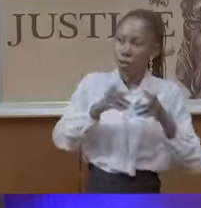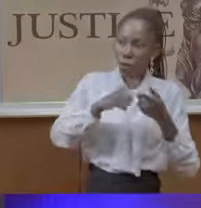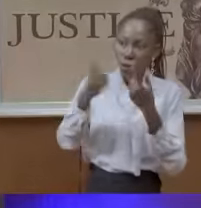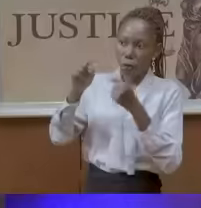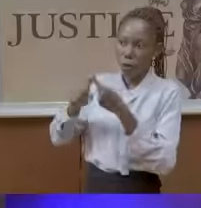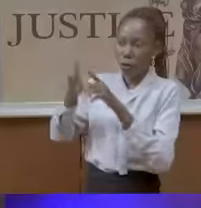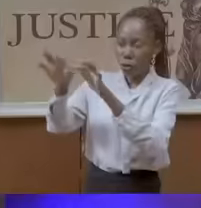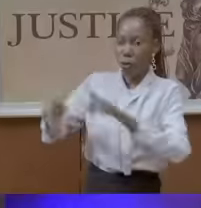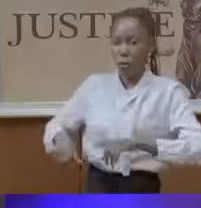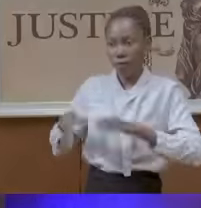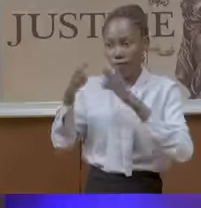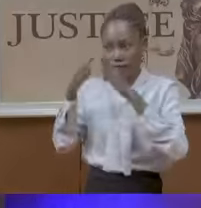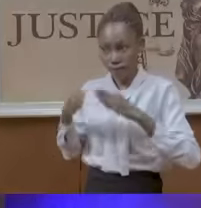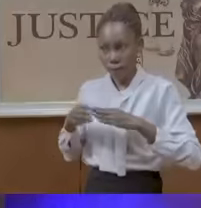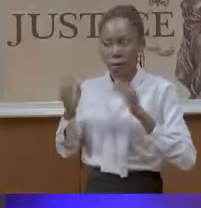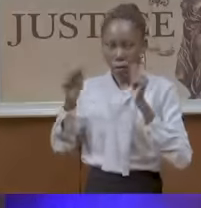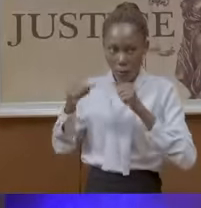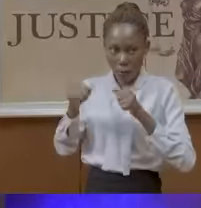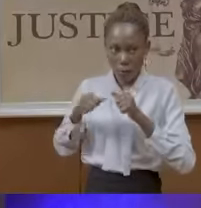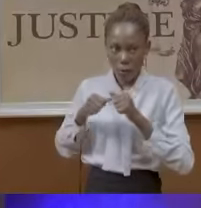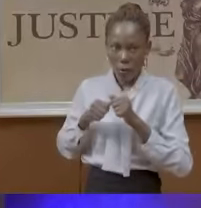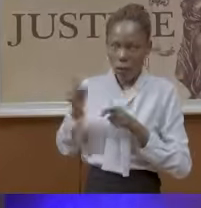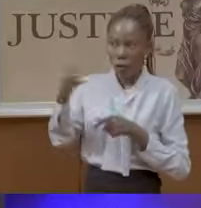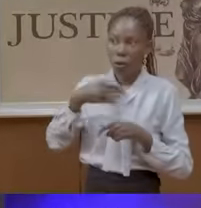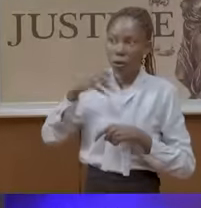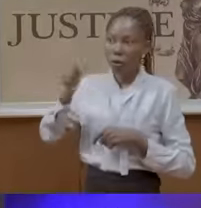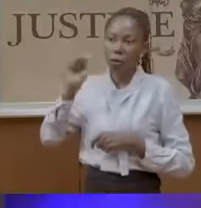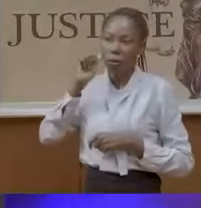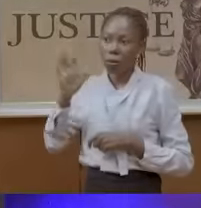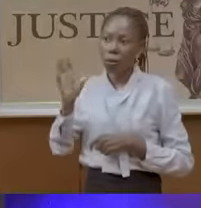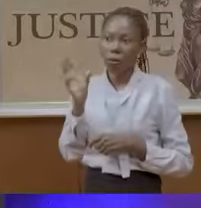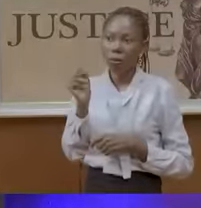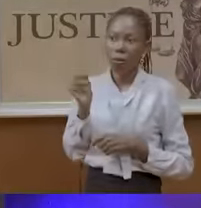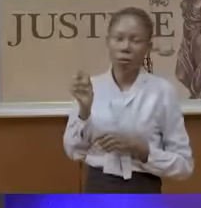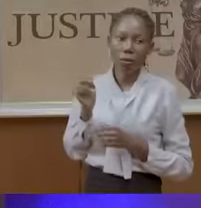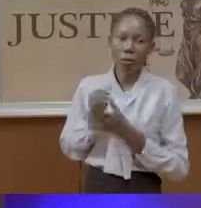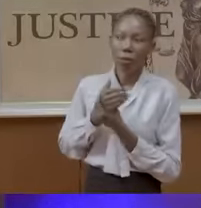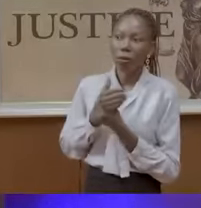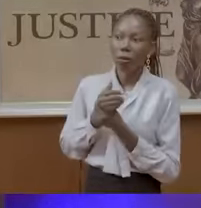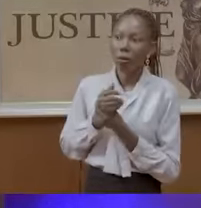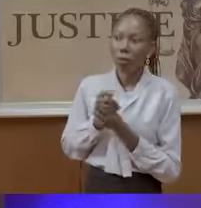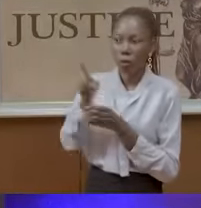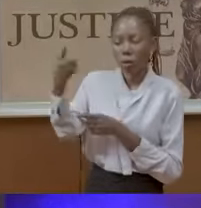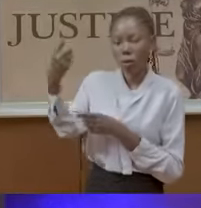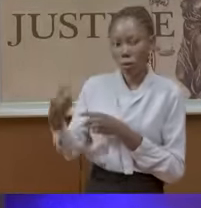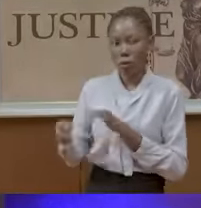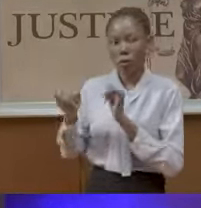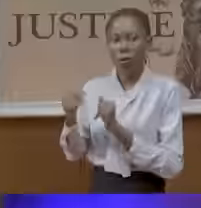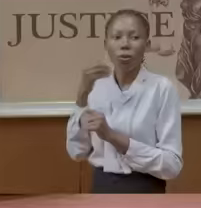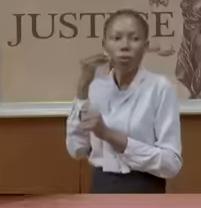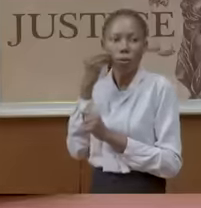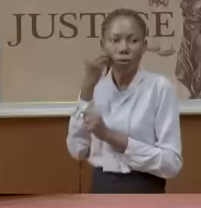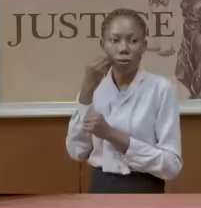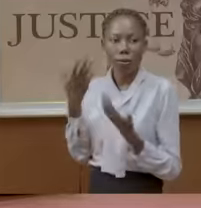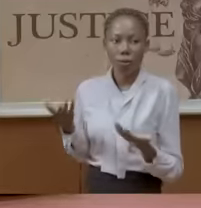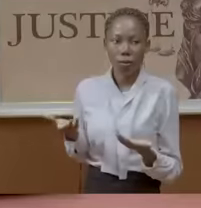place? They can. Or you have another woman living with you? I stay alone. Pardon? I stay alone. You stay alone